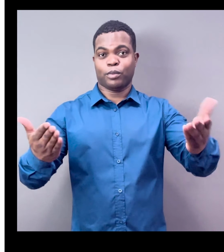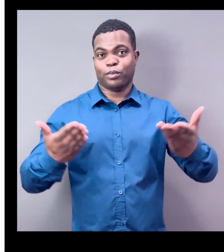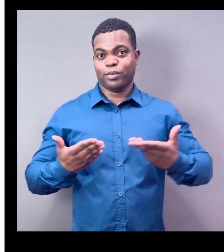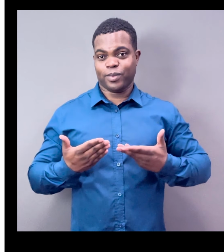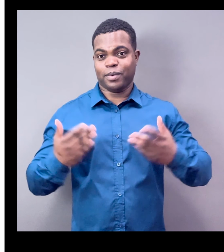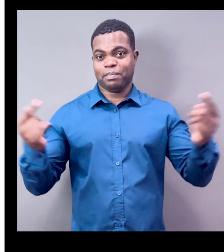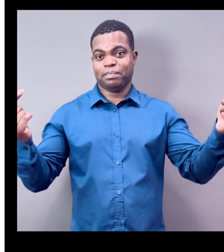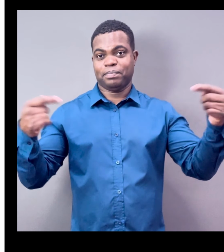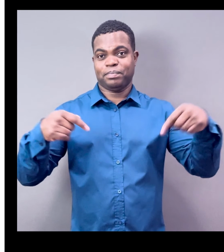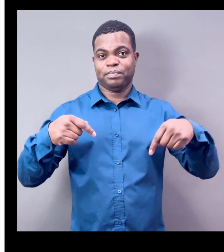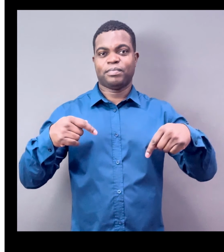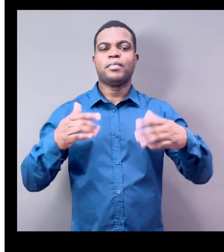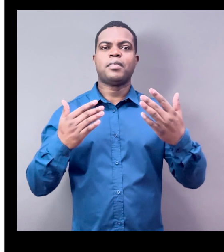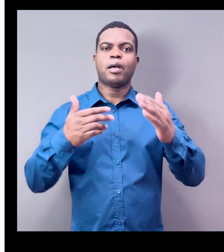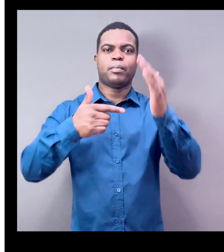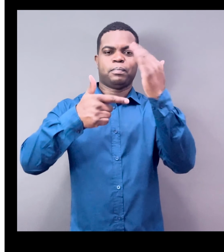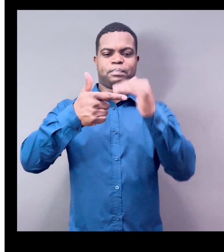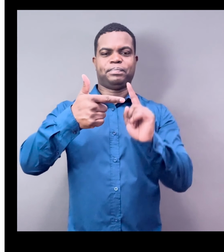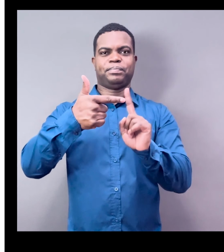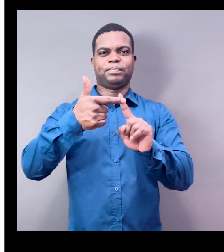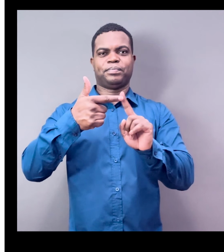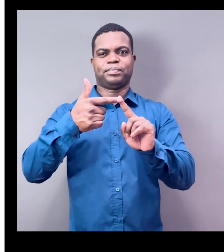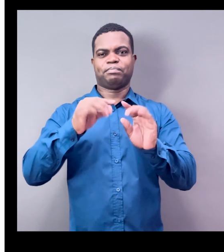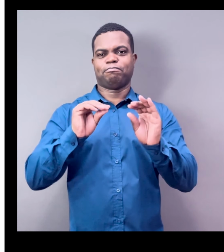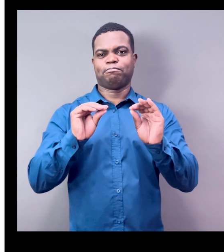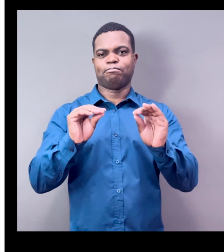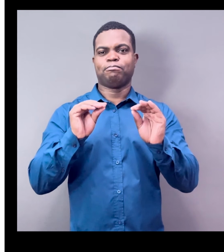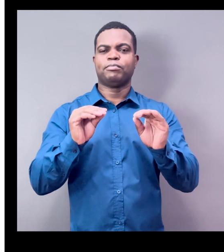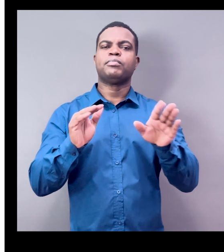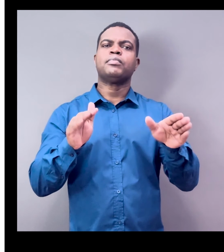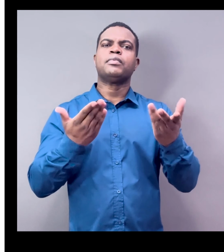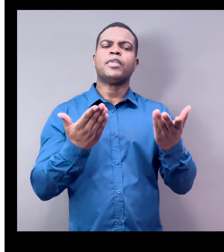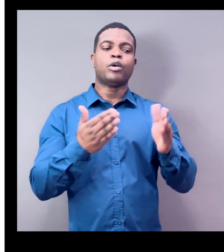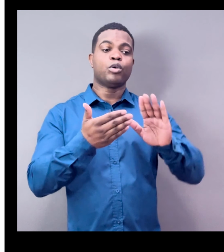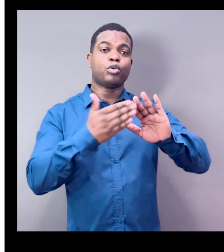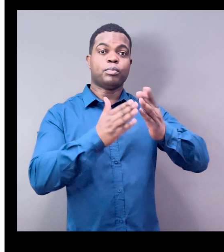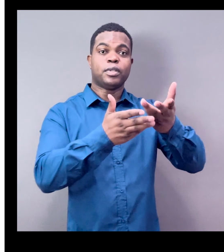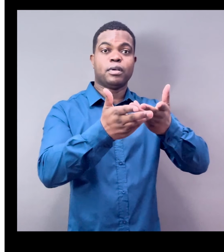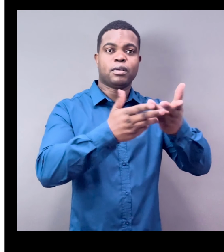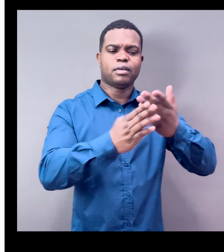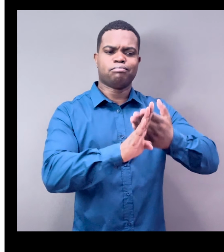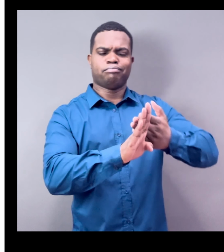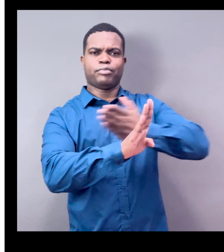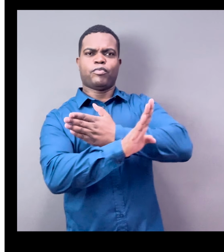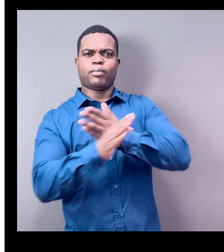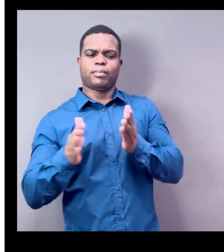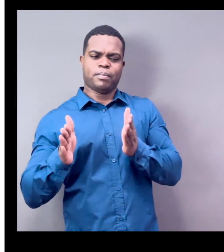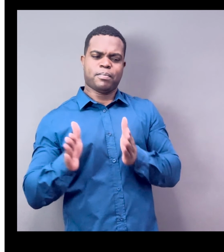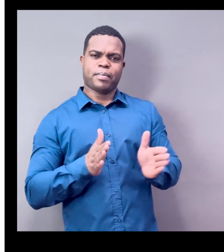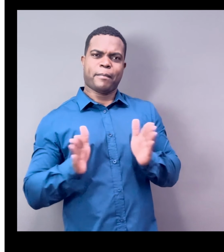Welcome back. In this module, we'll be discussing about preparing for community engagement.